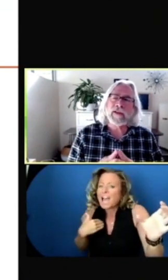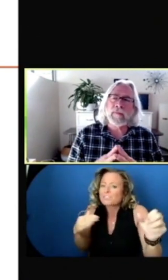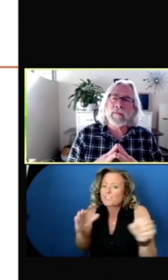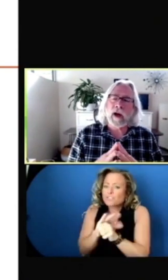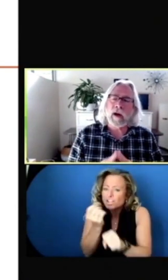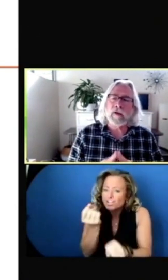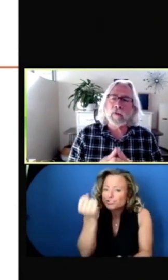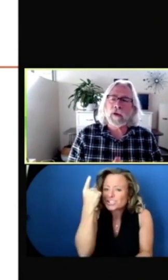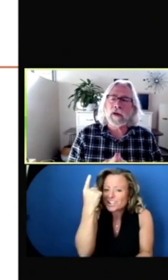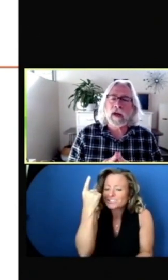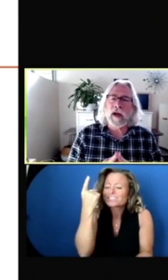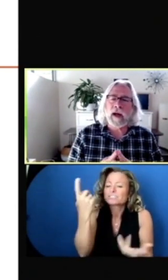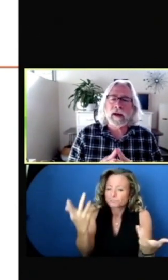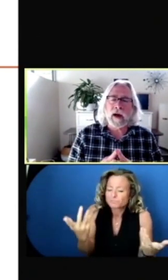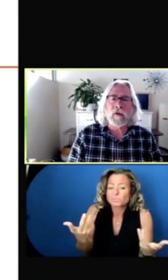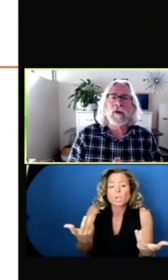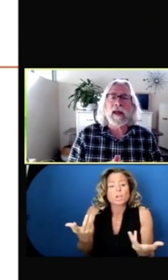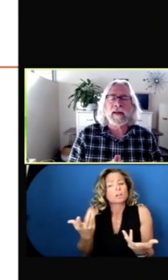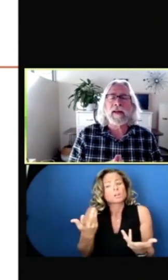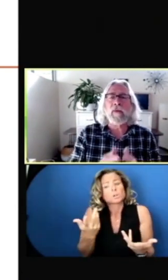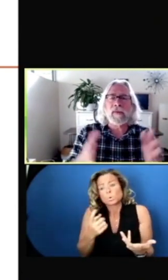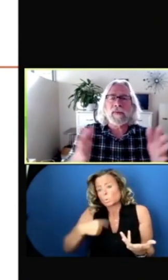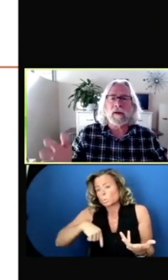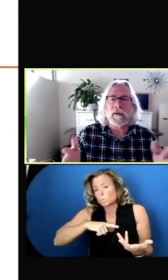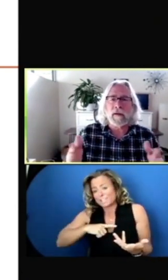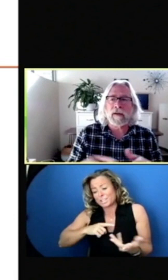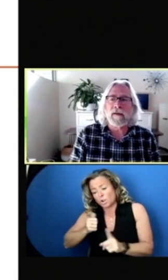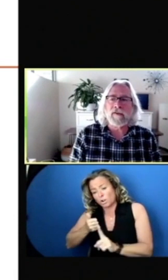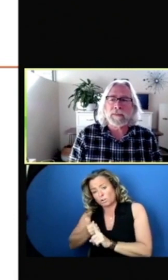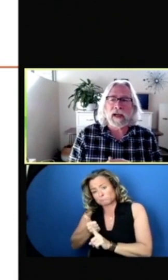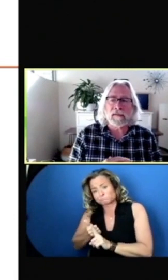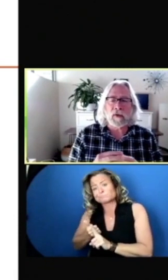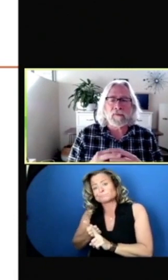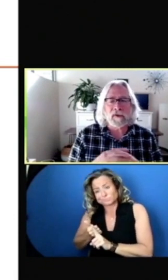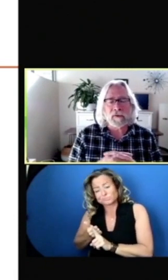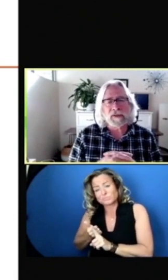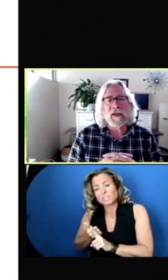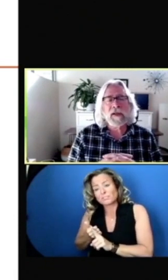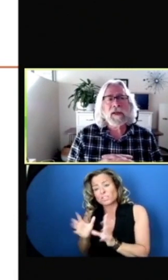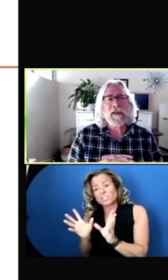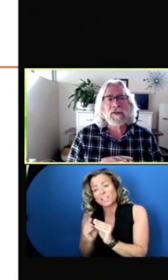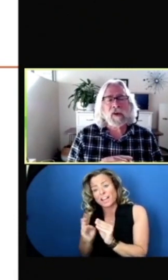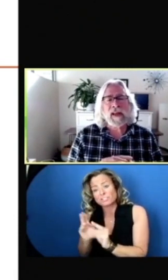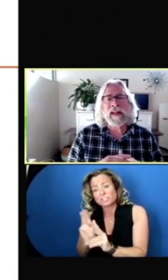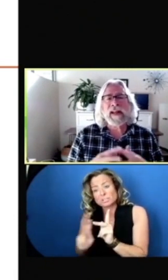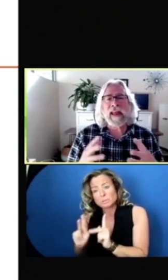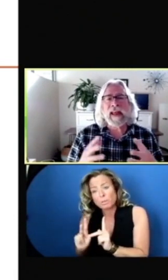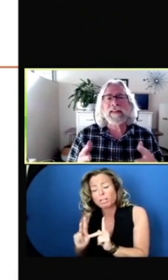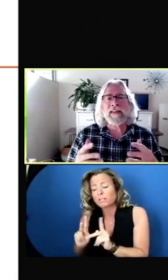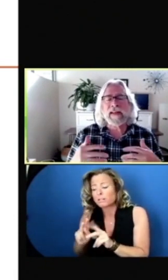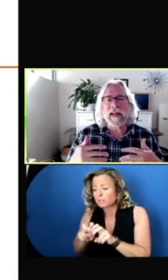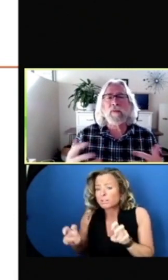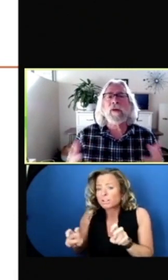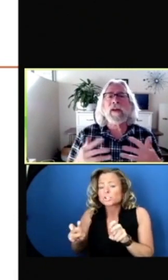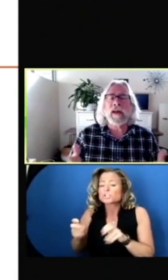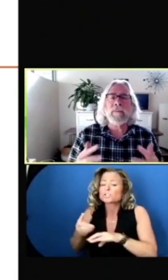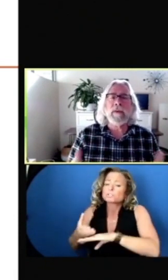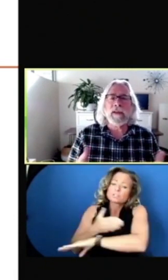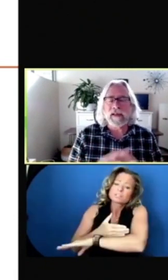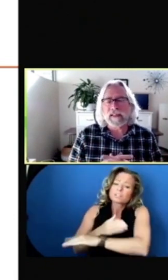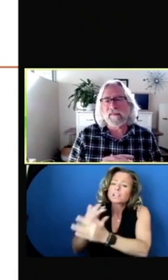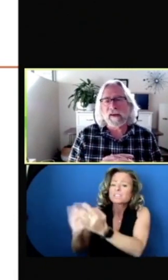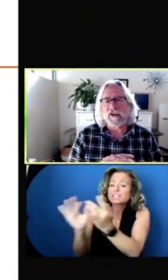really done some hard work on our end and with our conference platform folks to try and enhance the